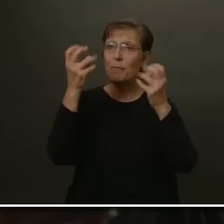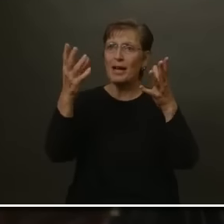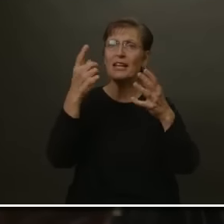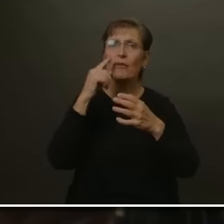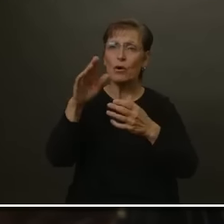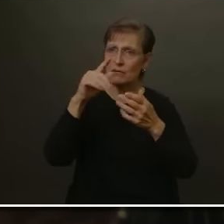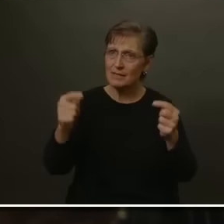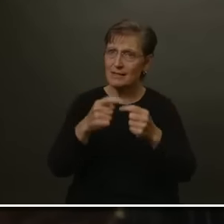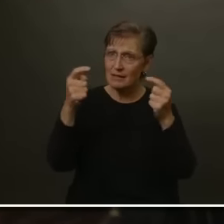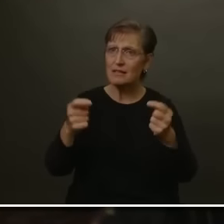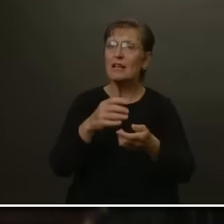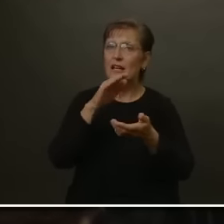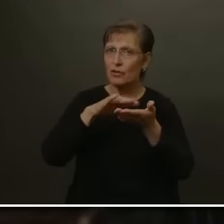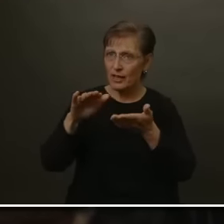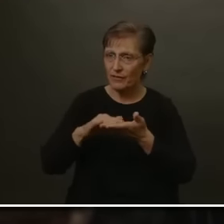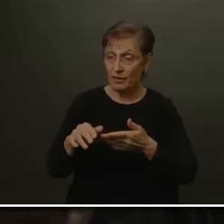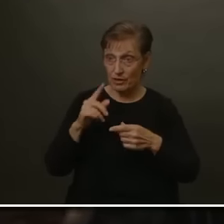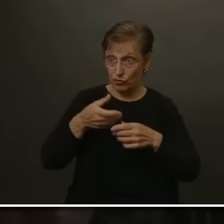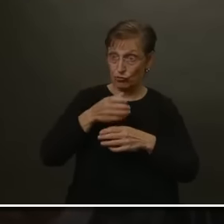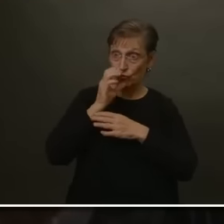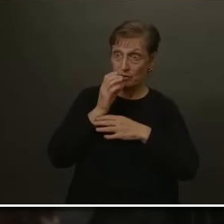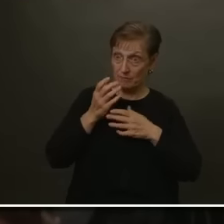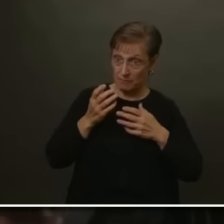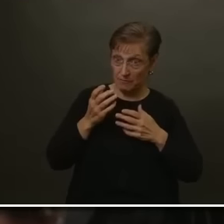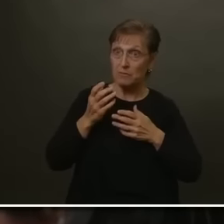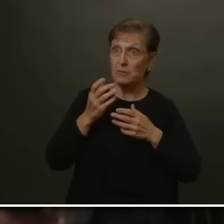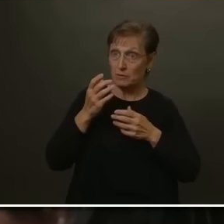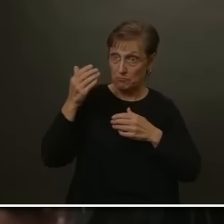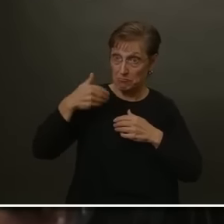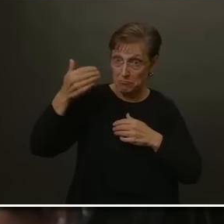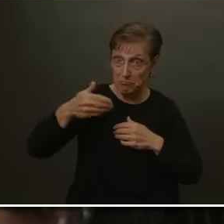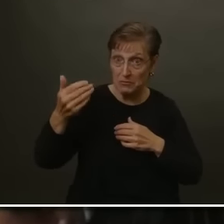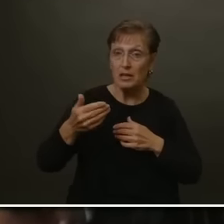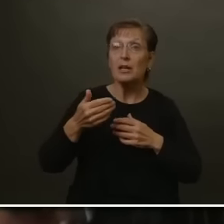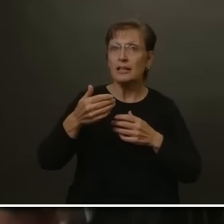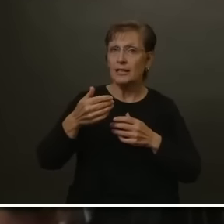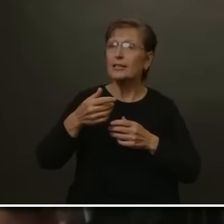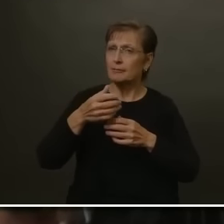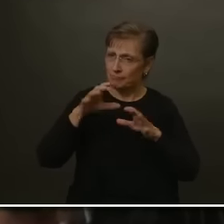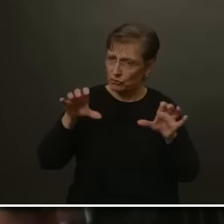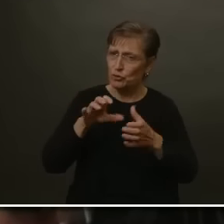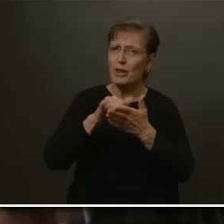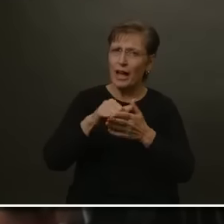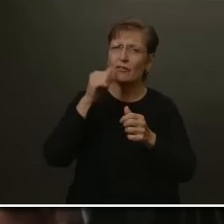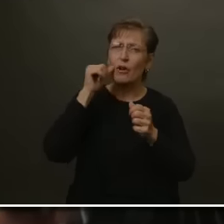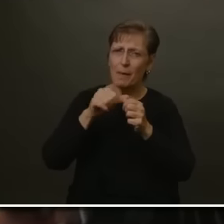sins. Whenever you drink it, do this for the remembrance of me."